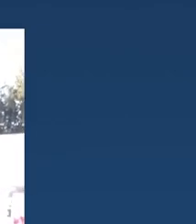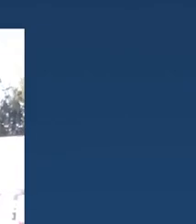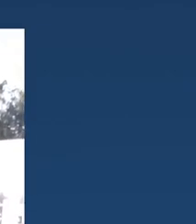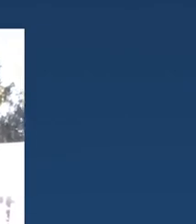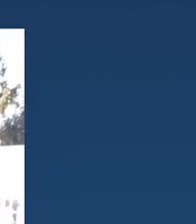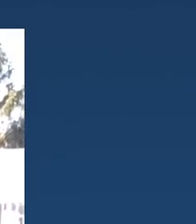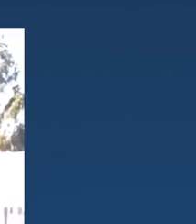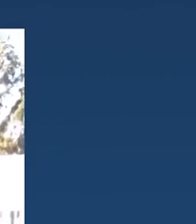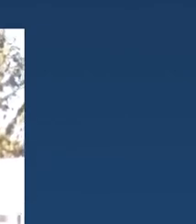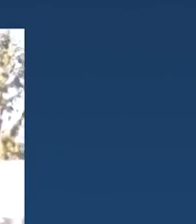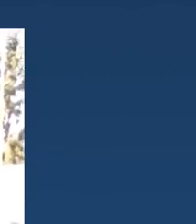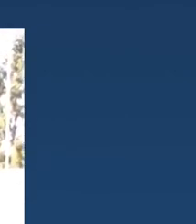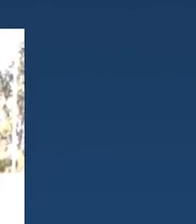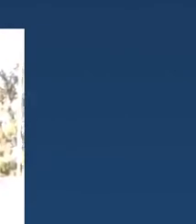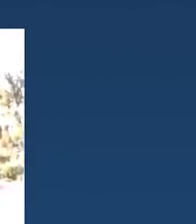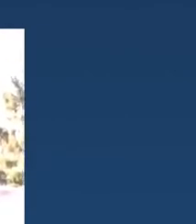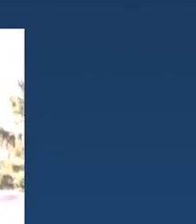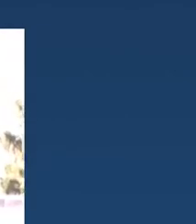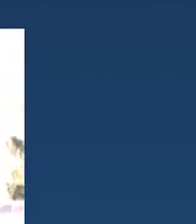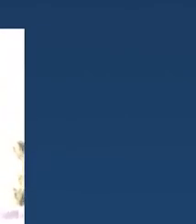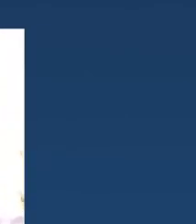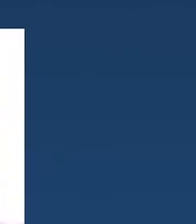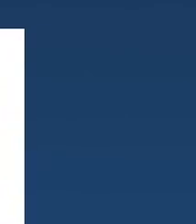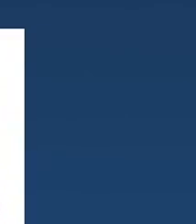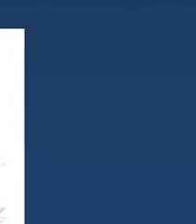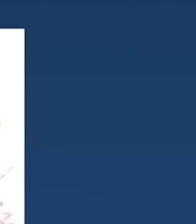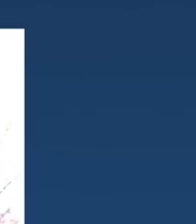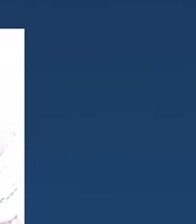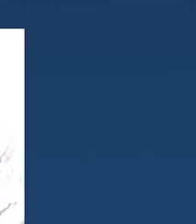star-spangled banner yet